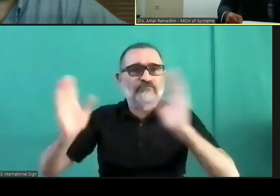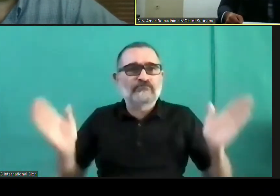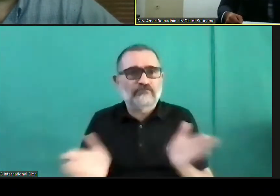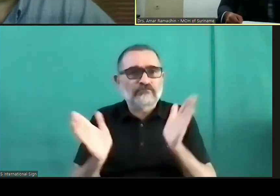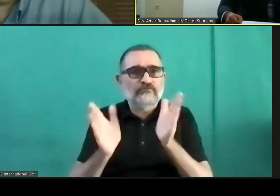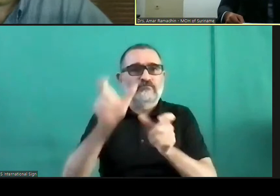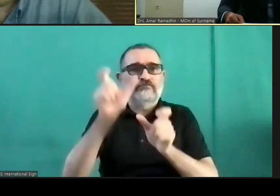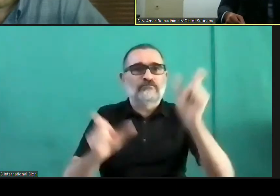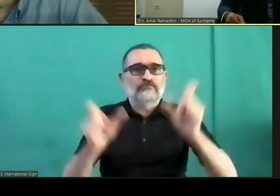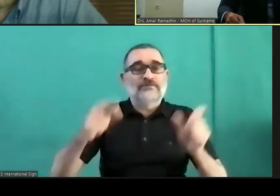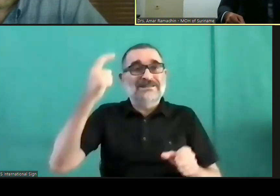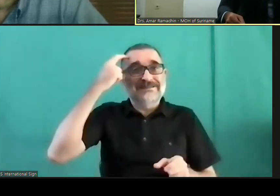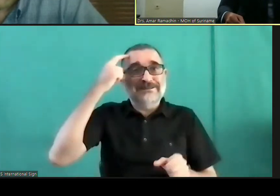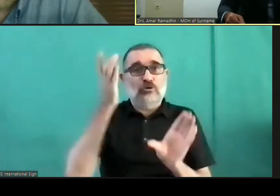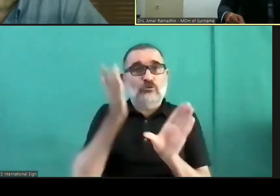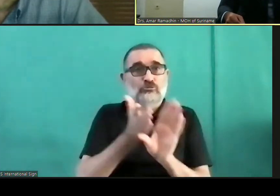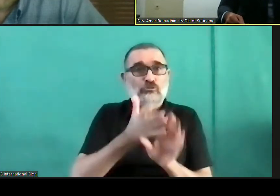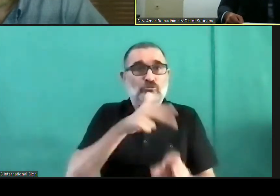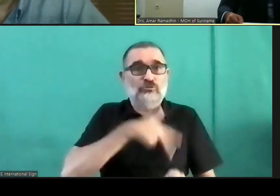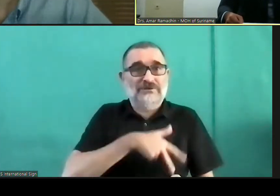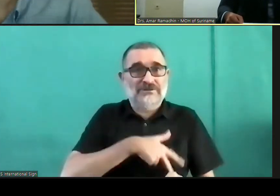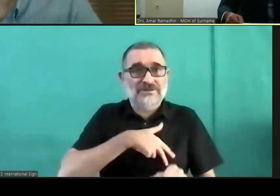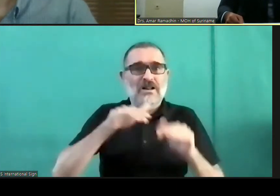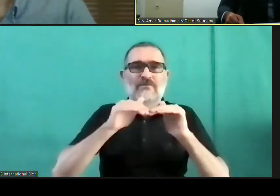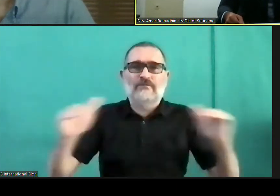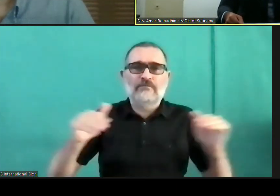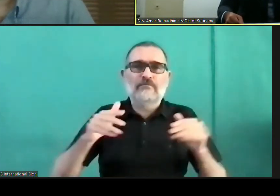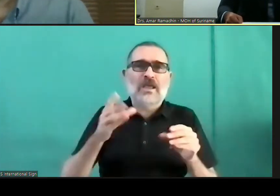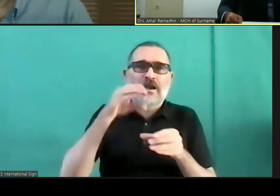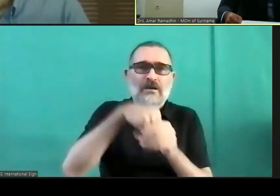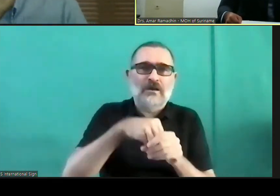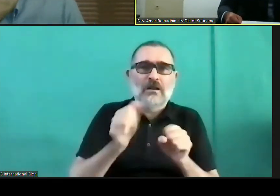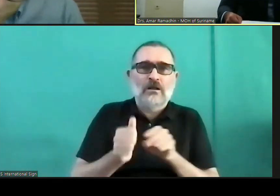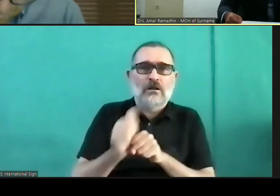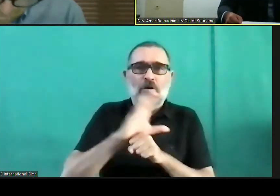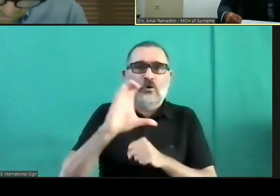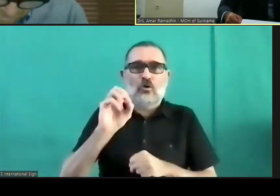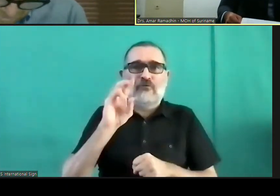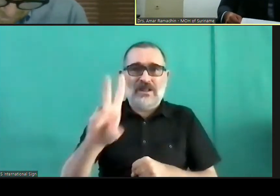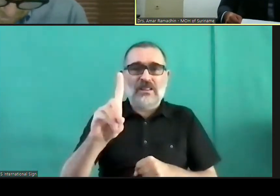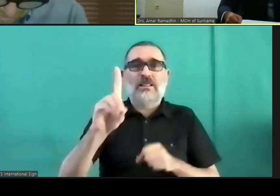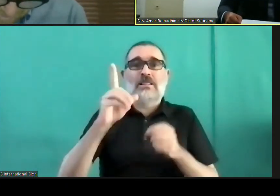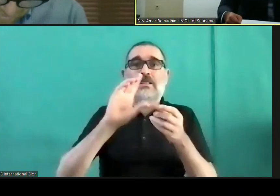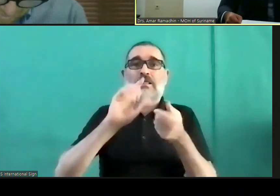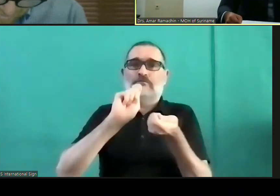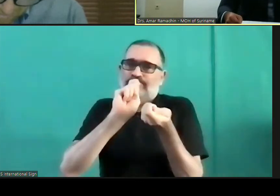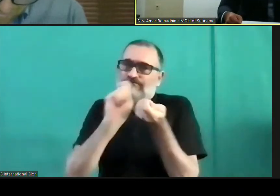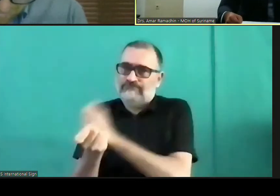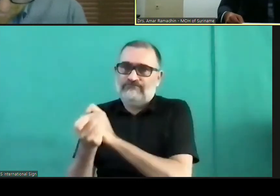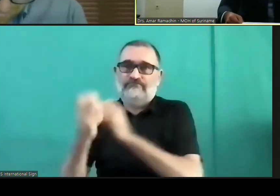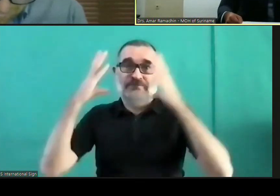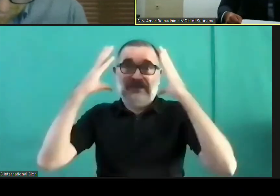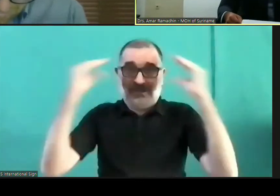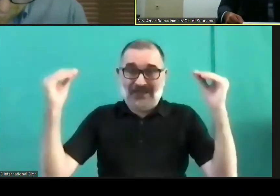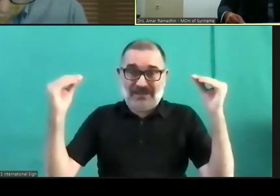plan, the mental health plan, the alcohol plan, and the salt reduction plan. Last but not least, I'd like to